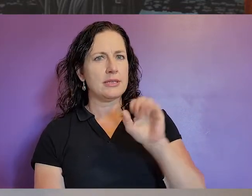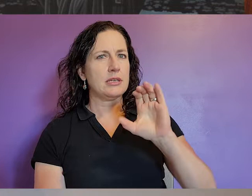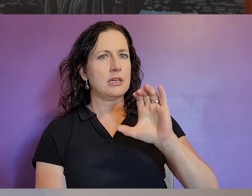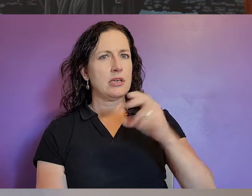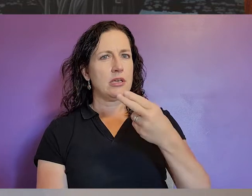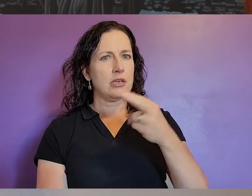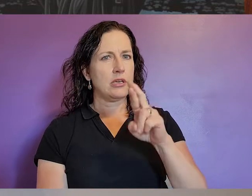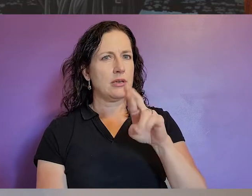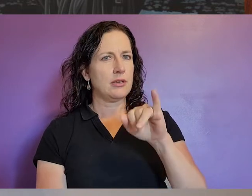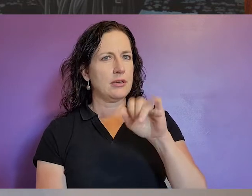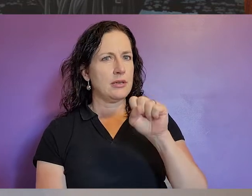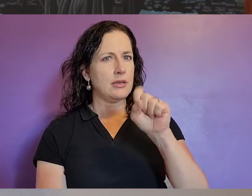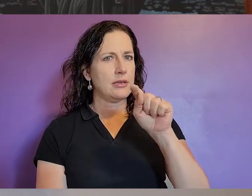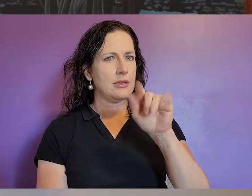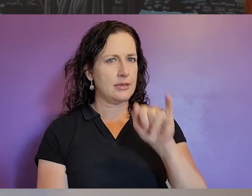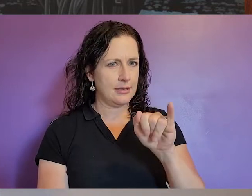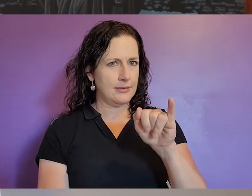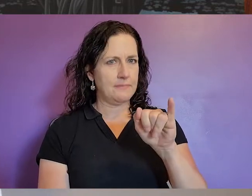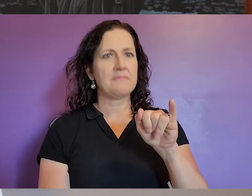Christi.